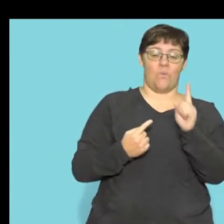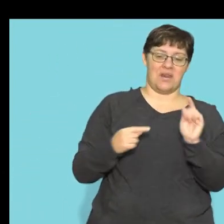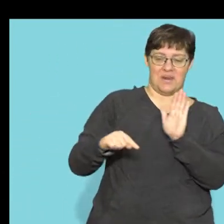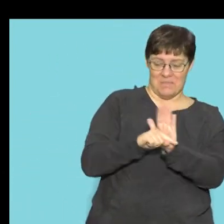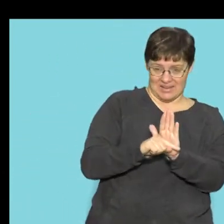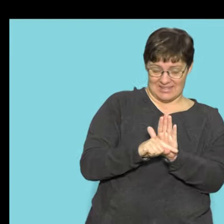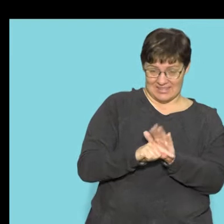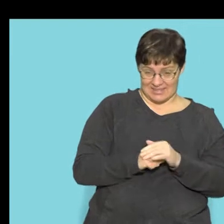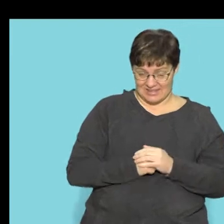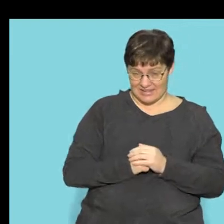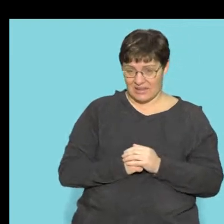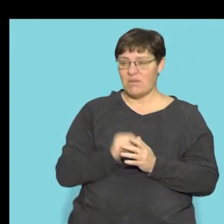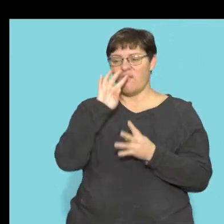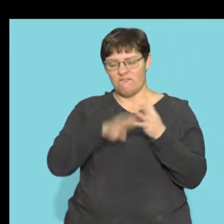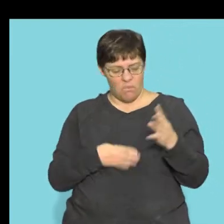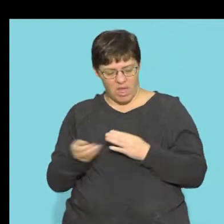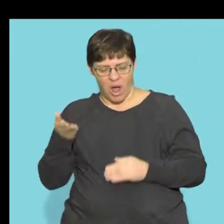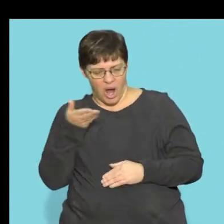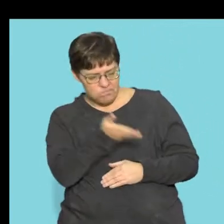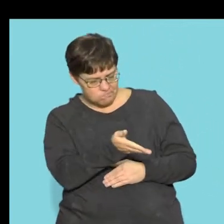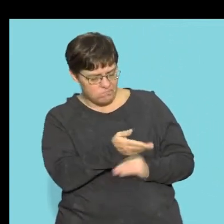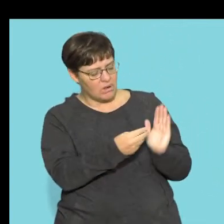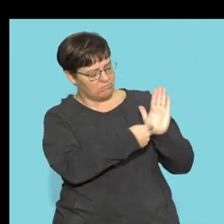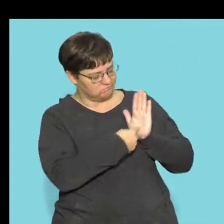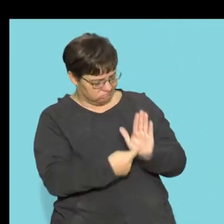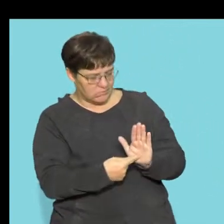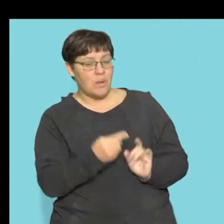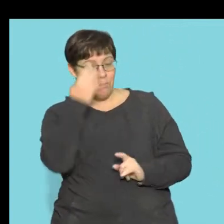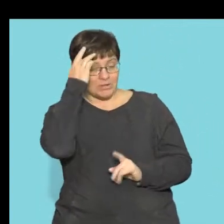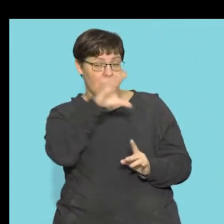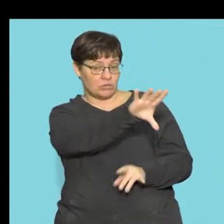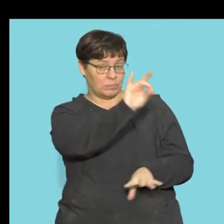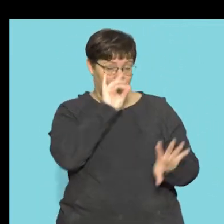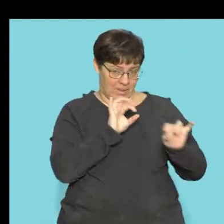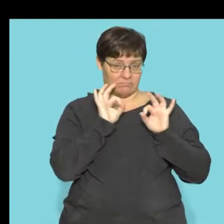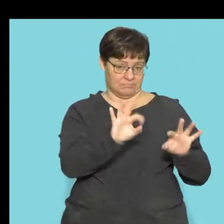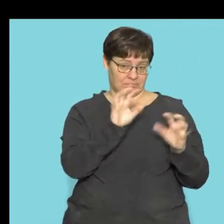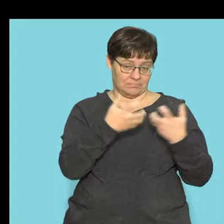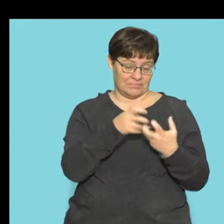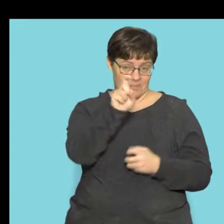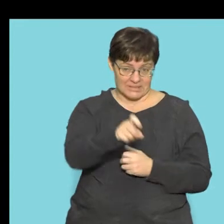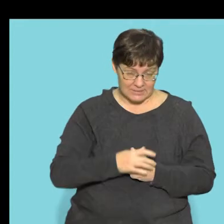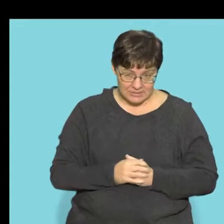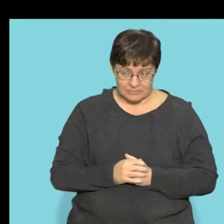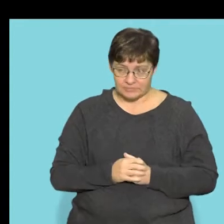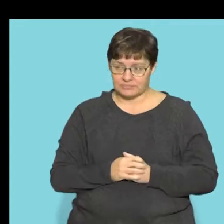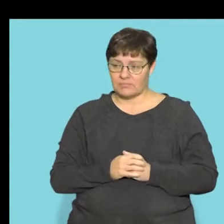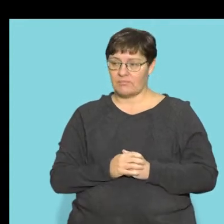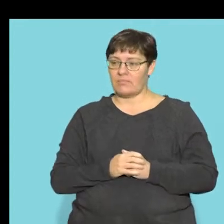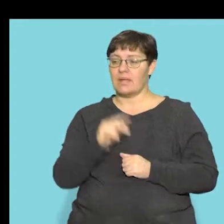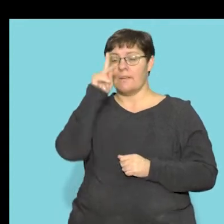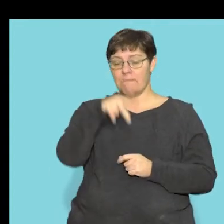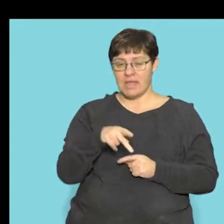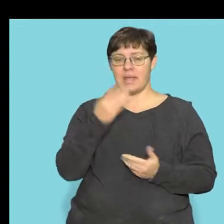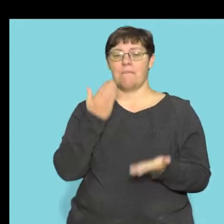the formula. But the formula will always be there for you to note in terms of the information sheet. The P will be the